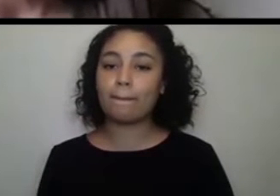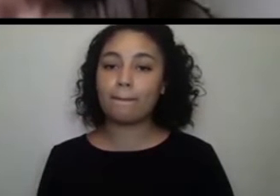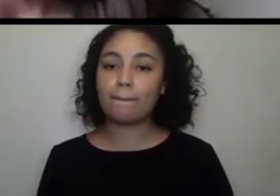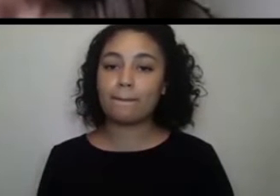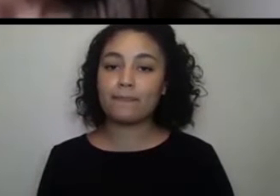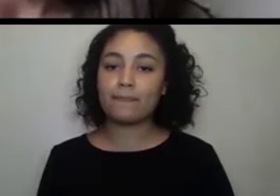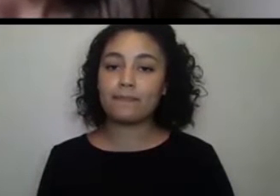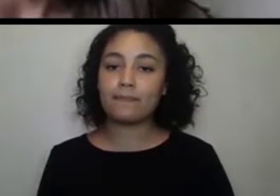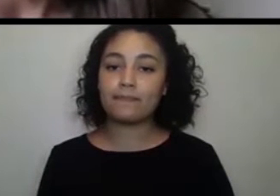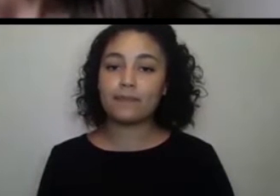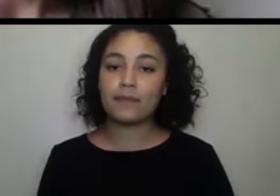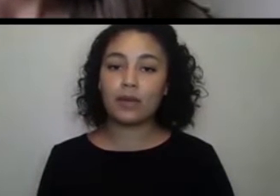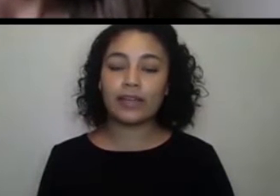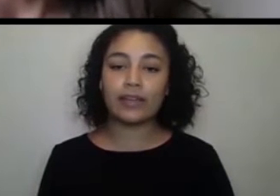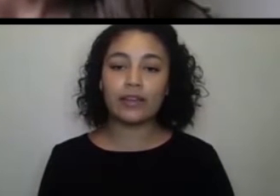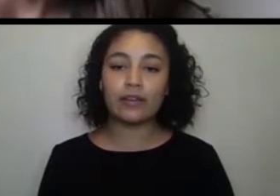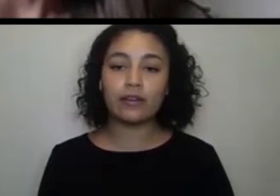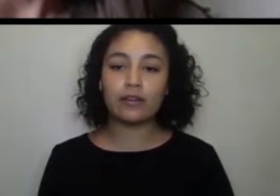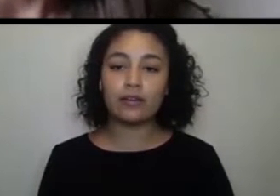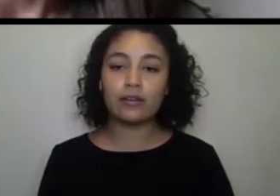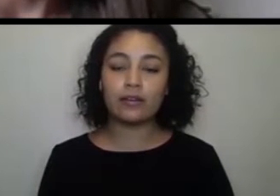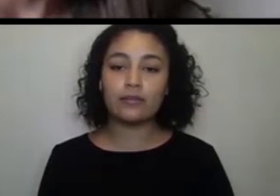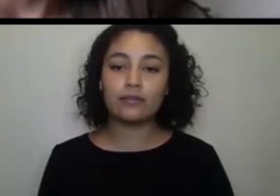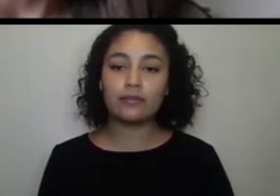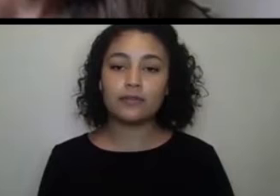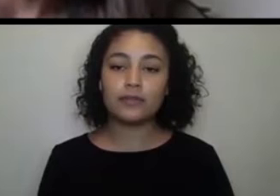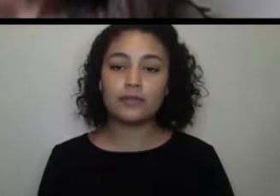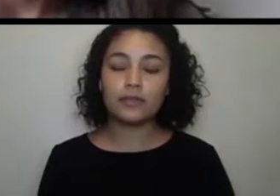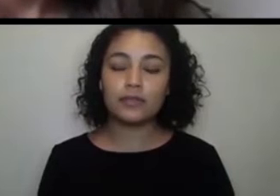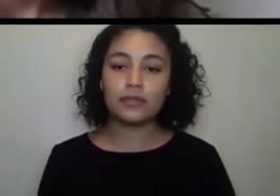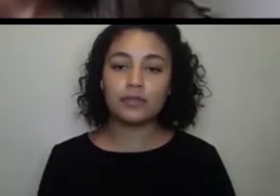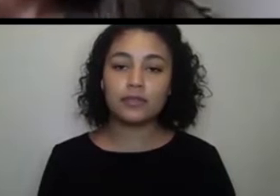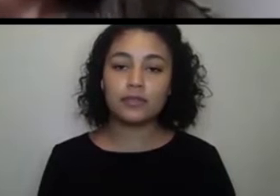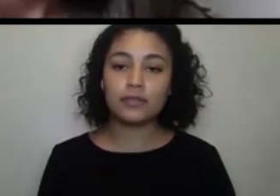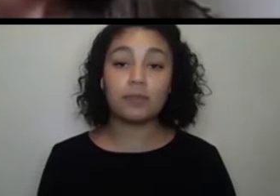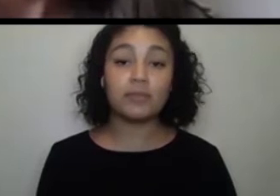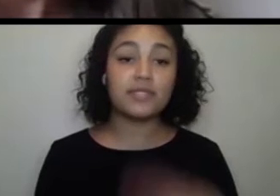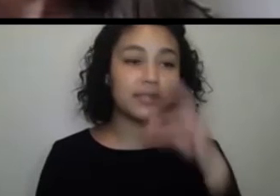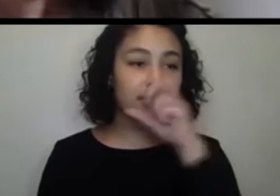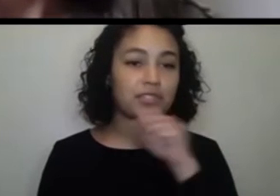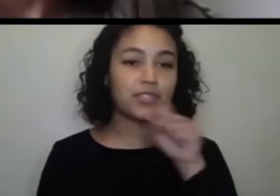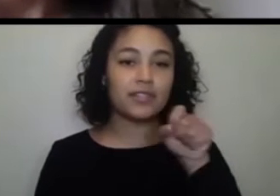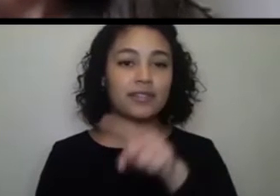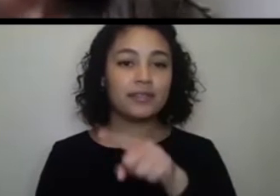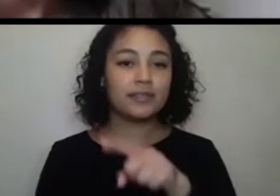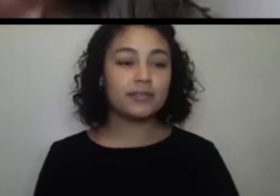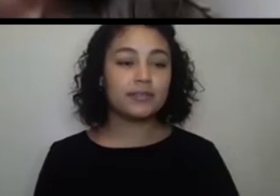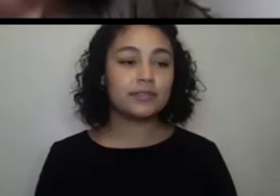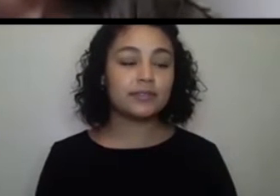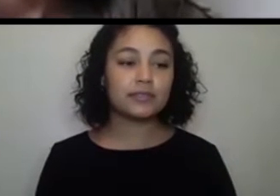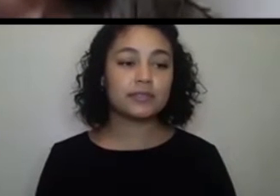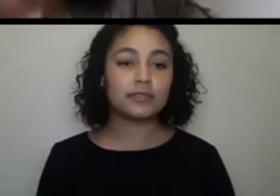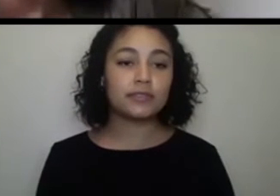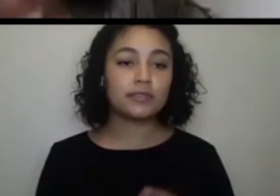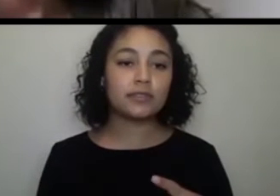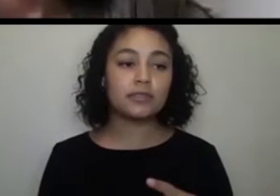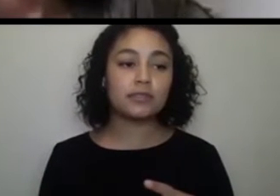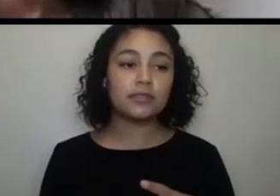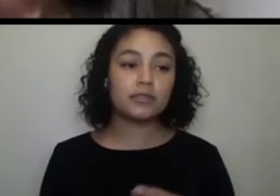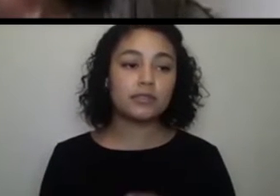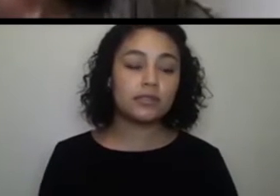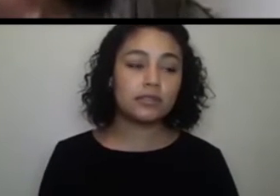work with to try out the text and the activities in the book? Well, the first